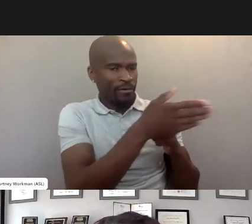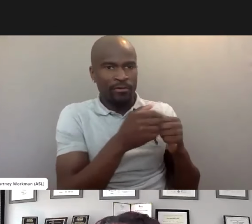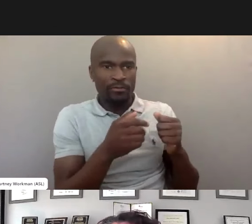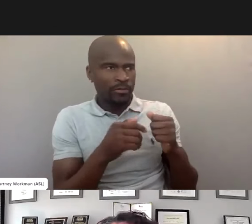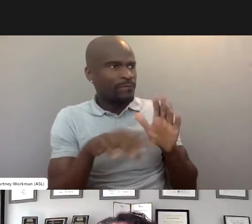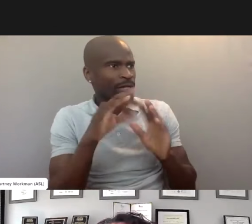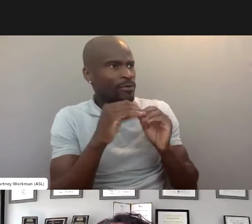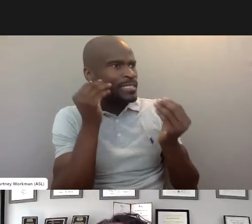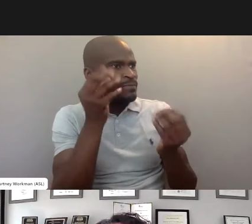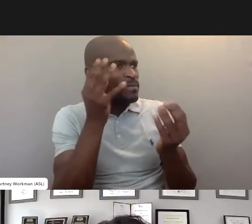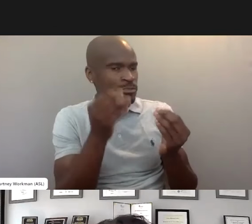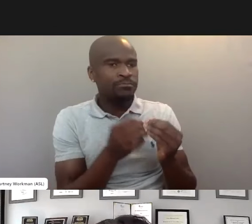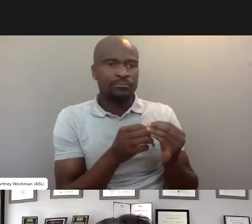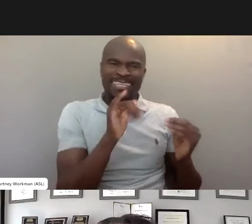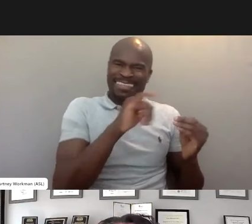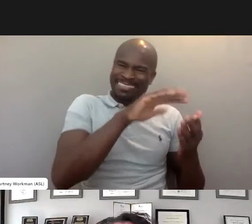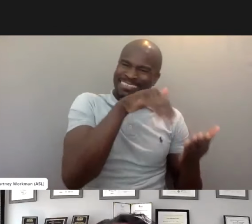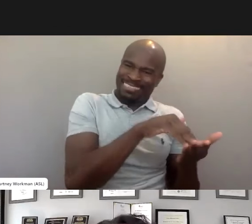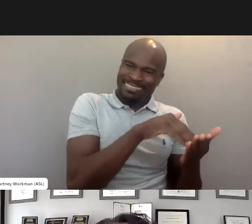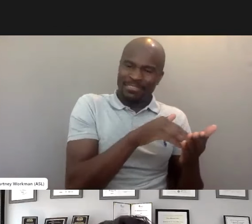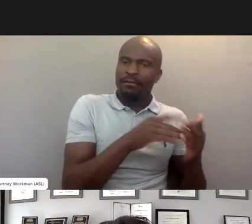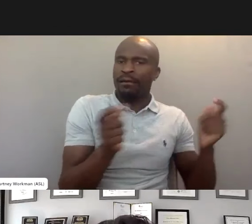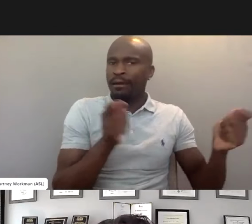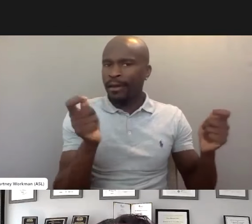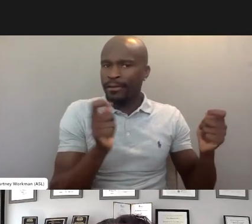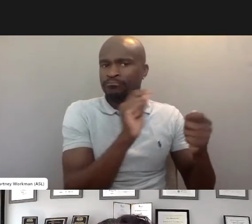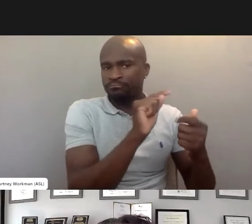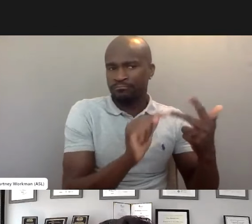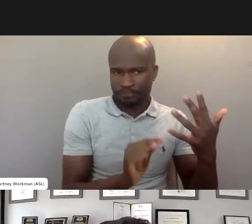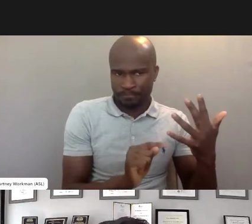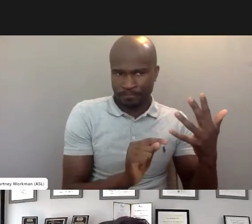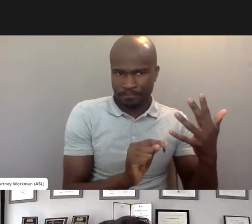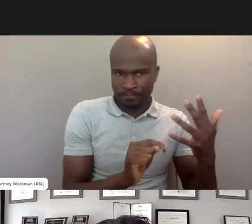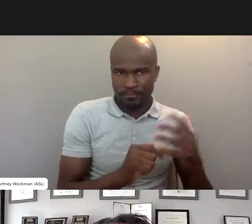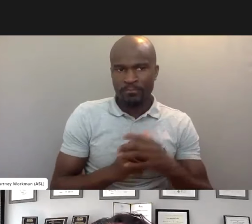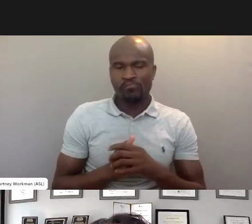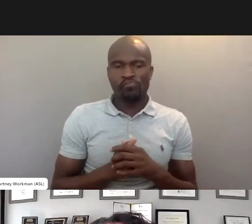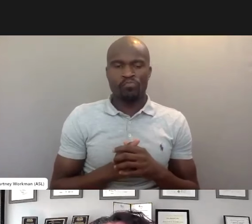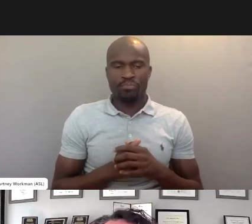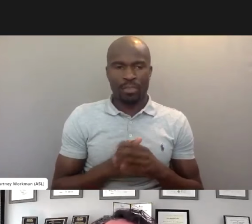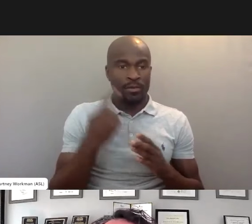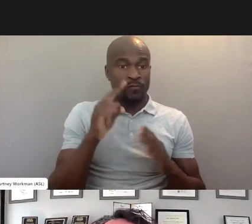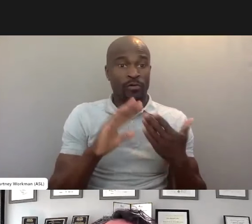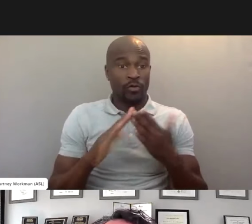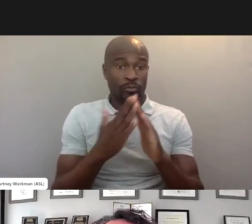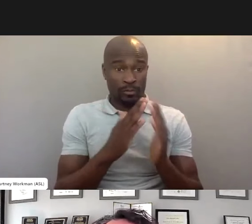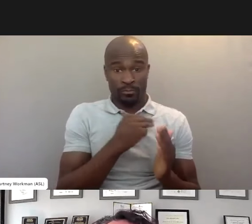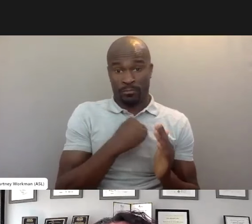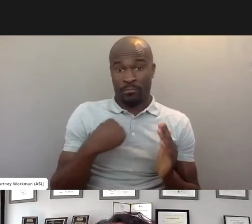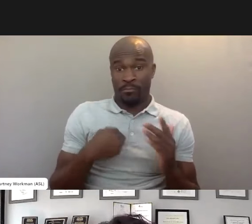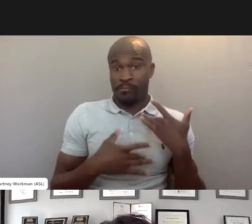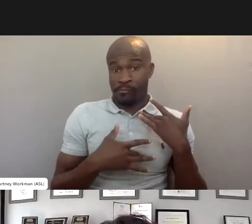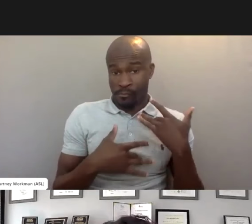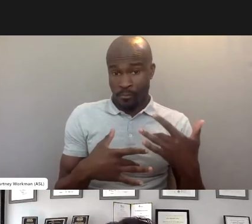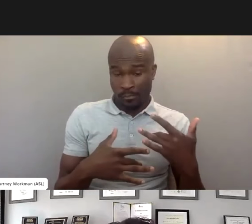want to do. In this type of center for community members, typically the